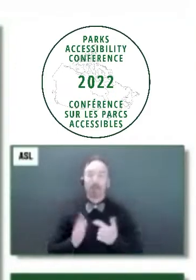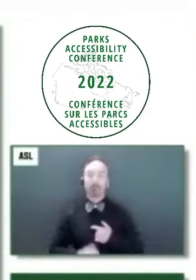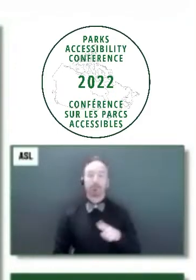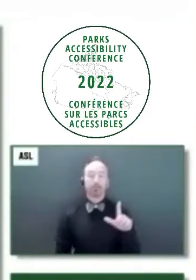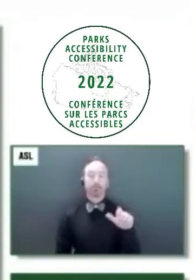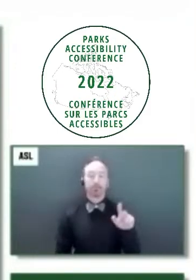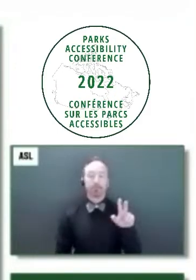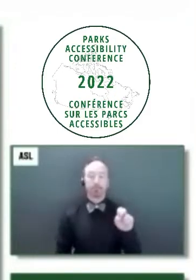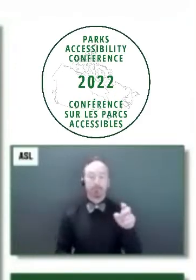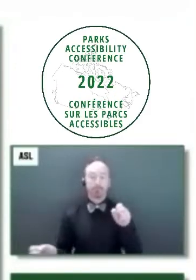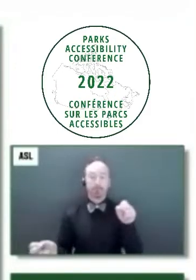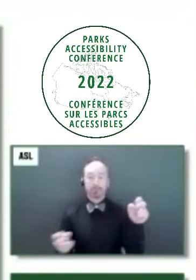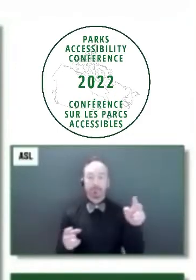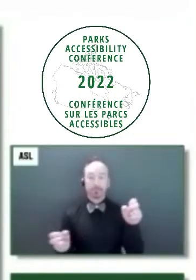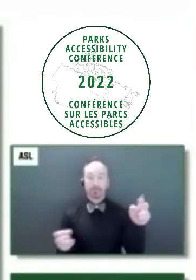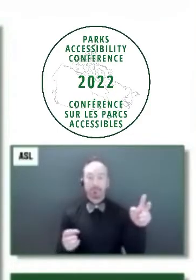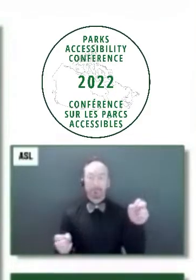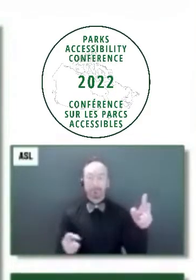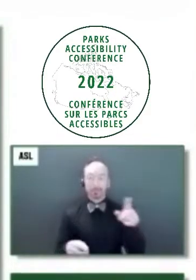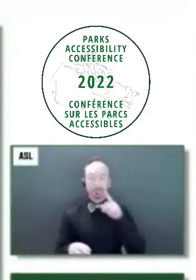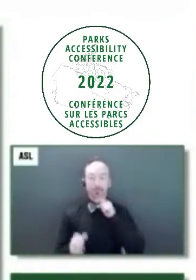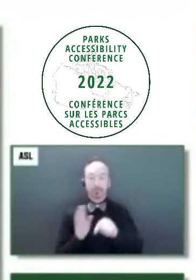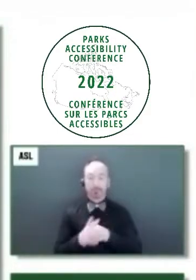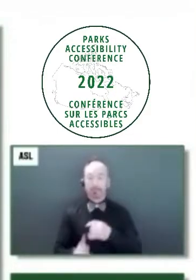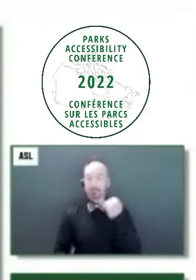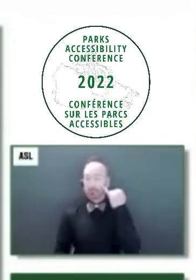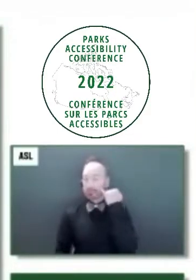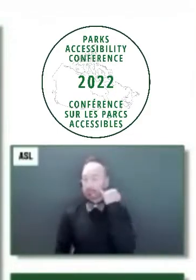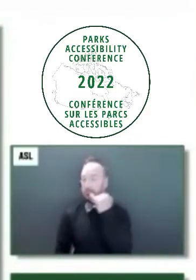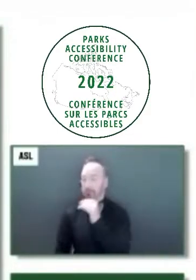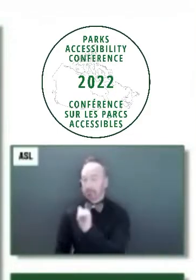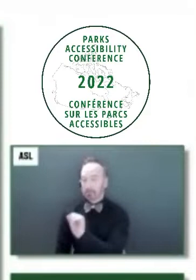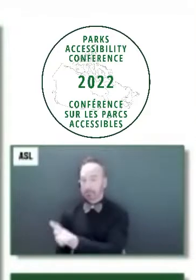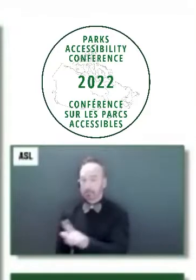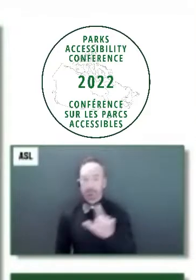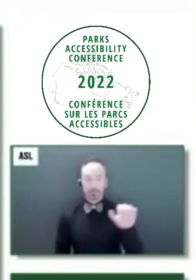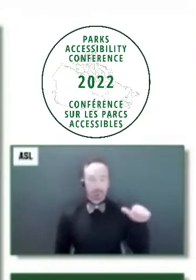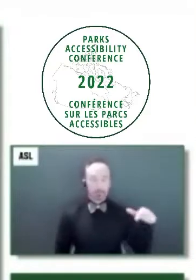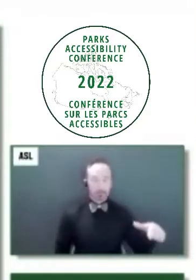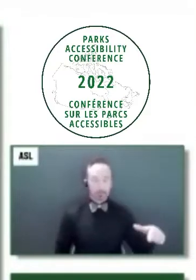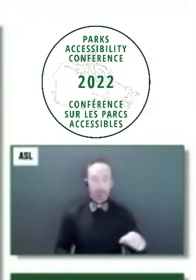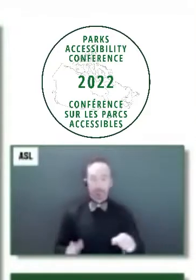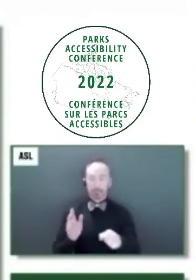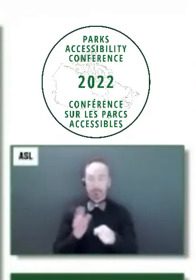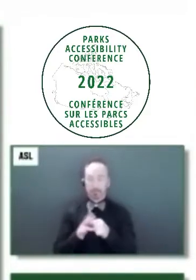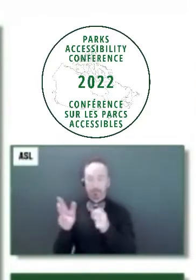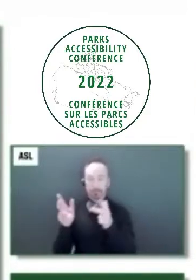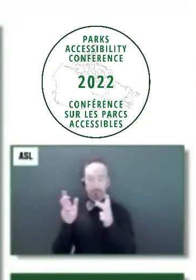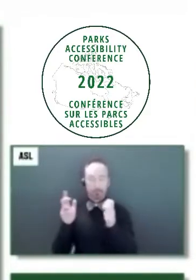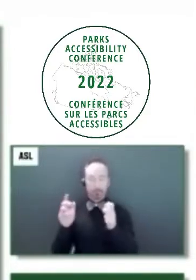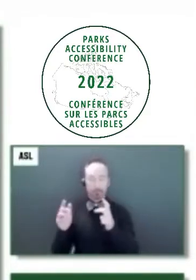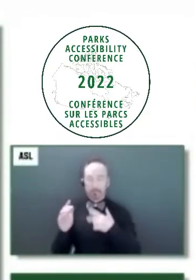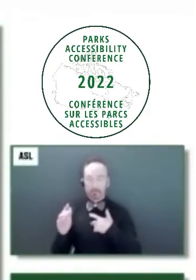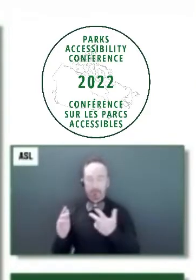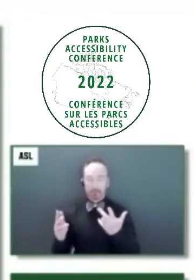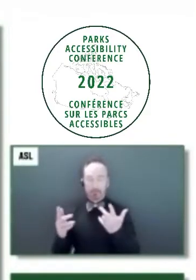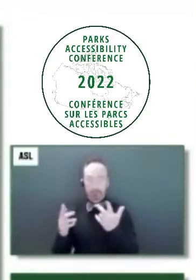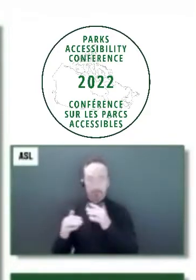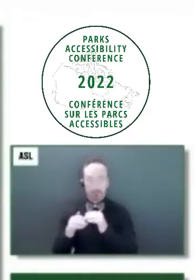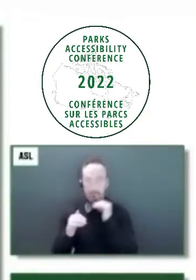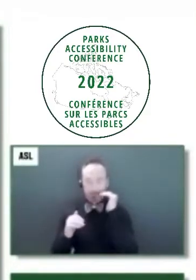LSQ is overstimulating, please use the links in the chat to access the English or French YouTube streams where the view has been